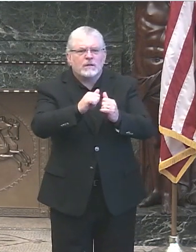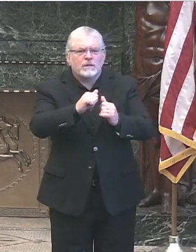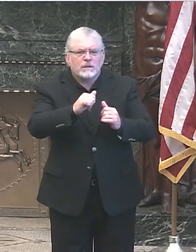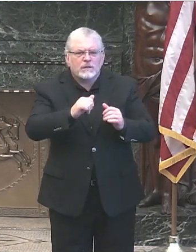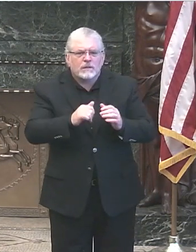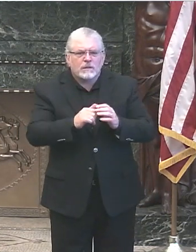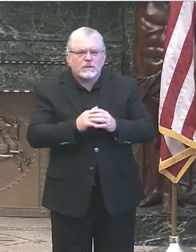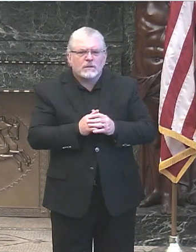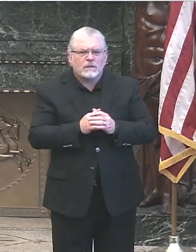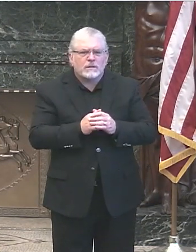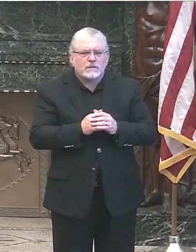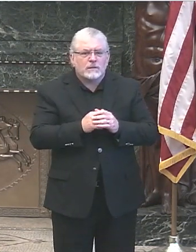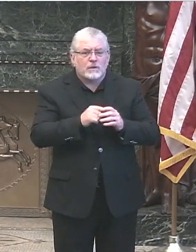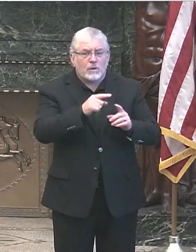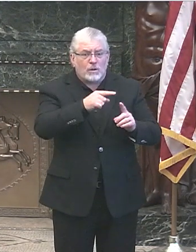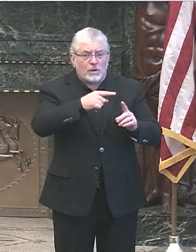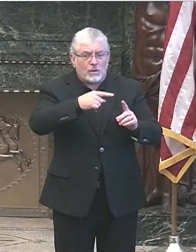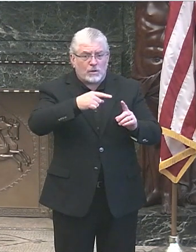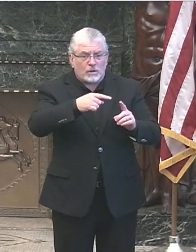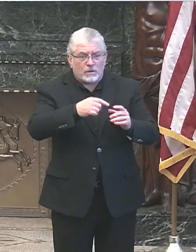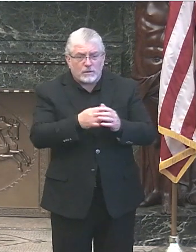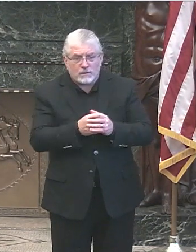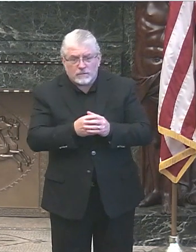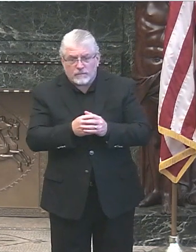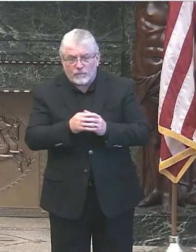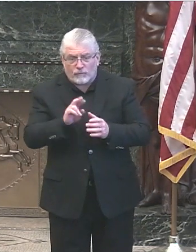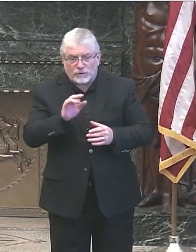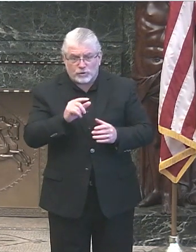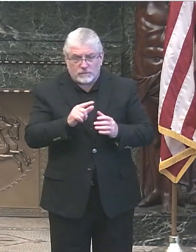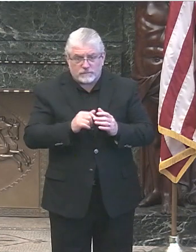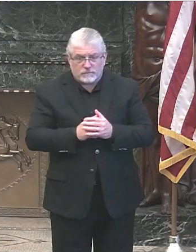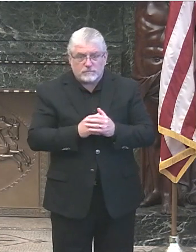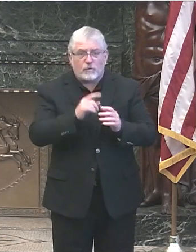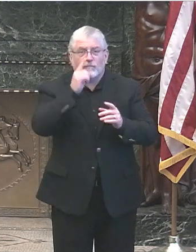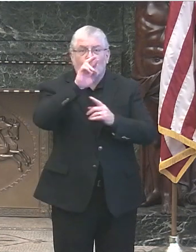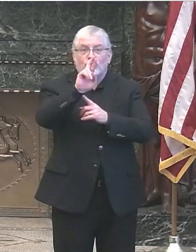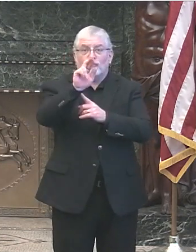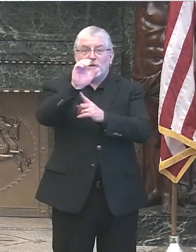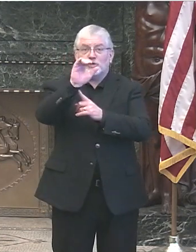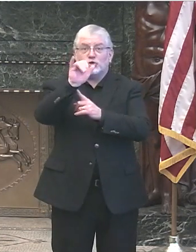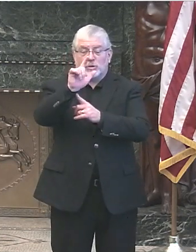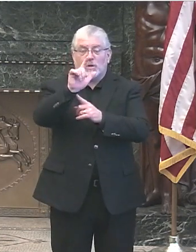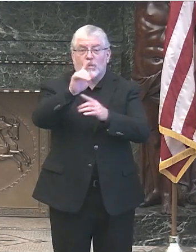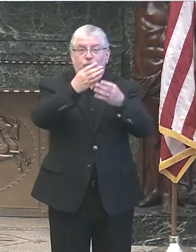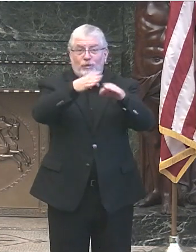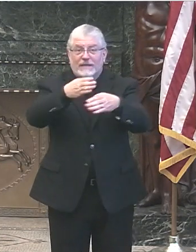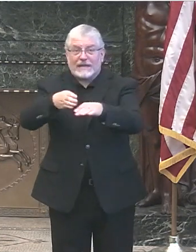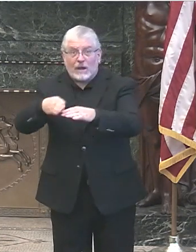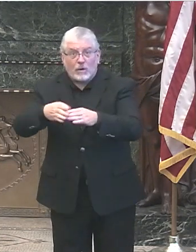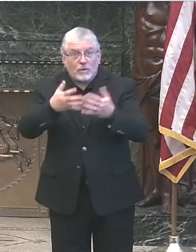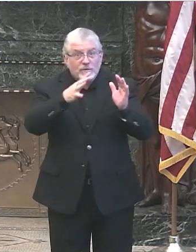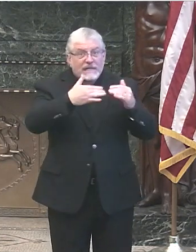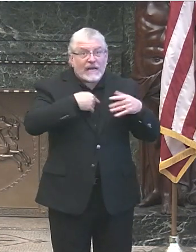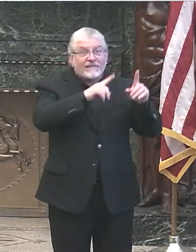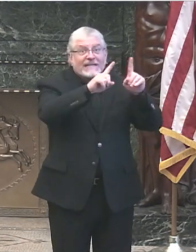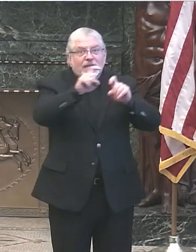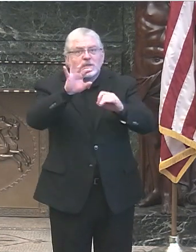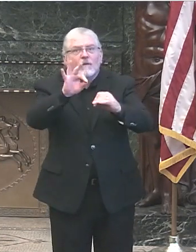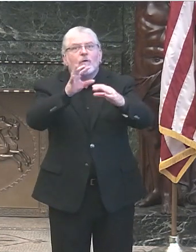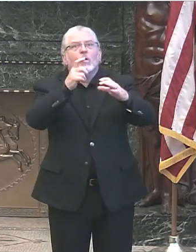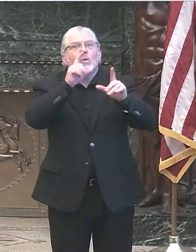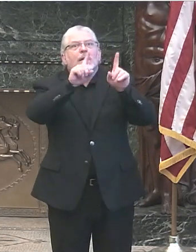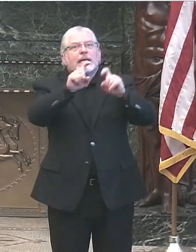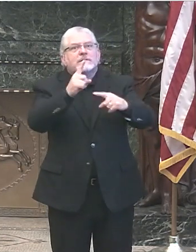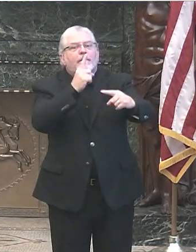positive? I did not. As I've said in previous days, more than 85% of those, we have no information. Right. And